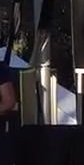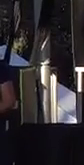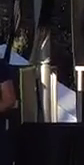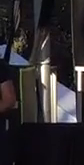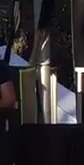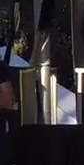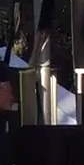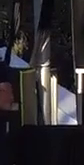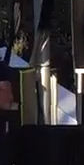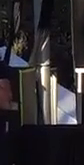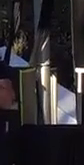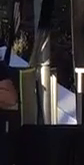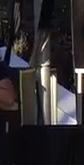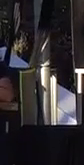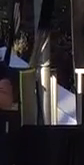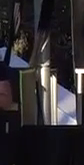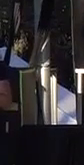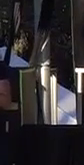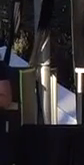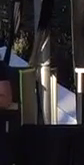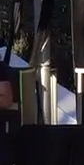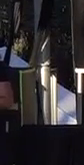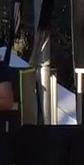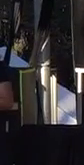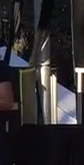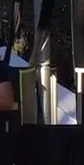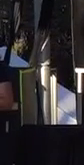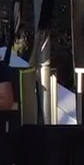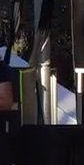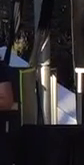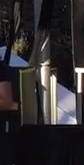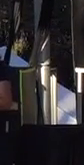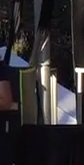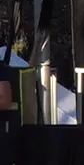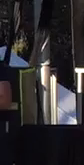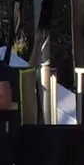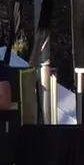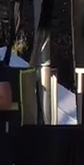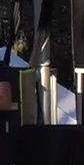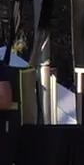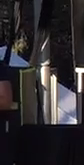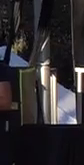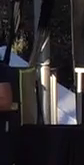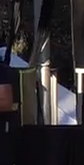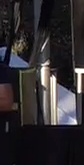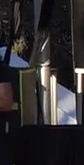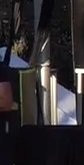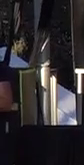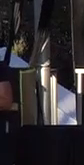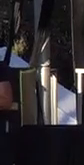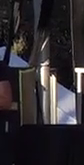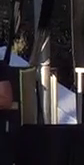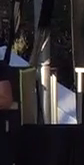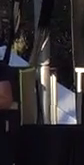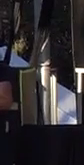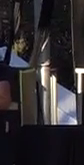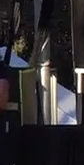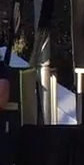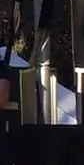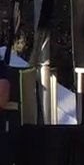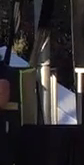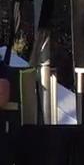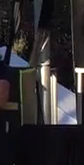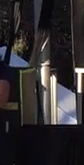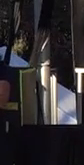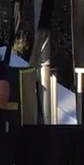hero that night. Imram Yusuf, a 24-year-old Marine Corps veteran, was working at Pulse and is credited with saving